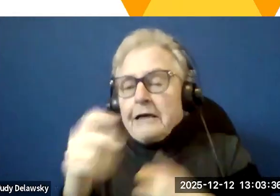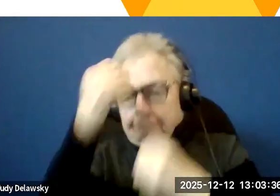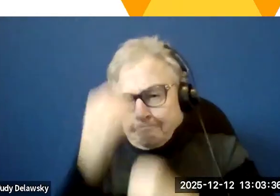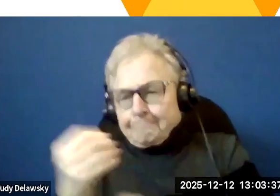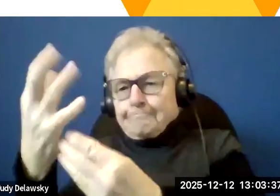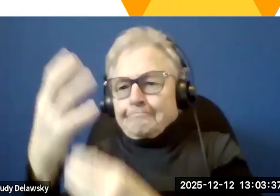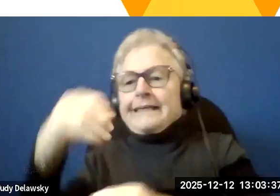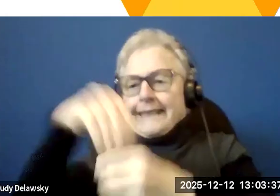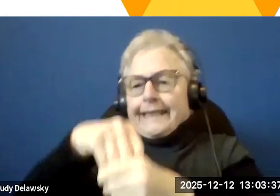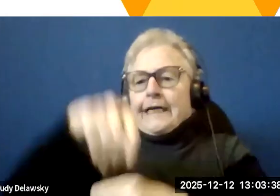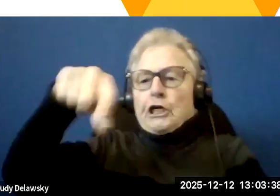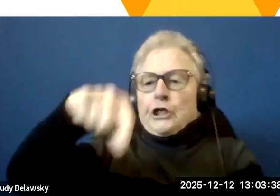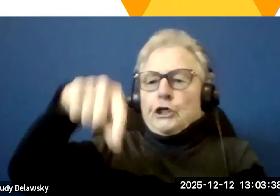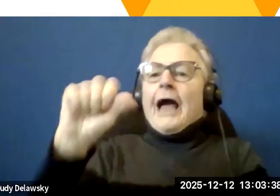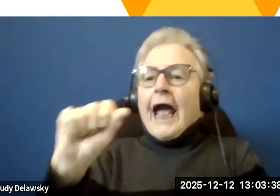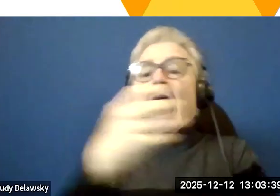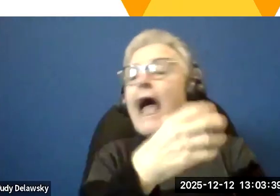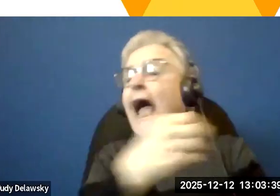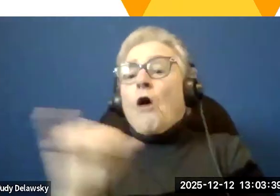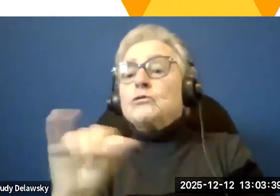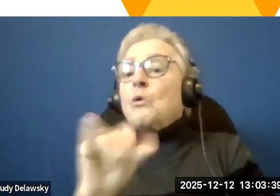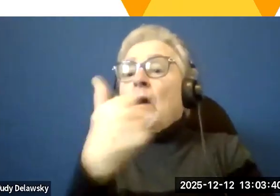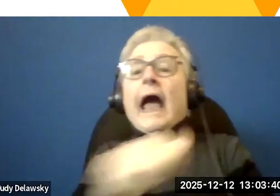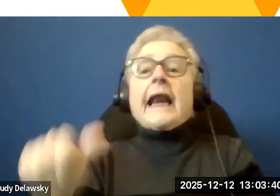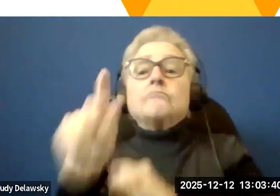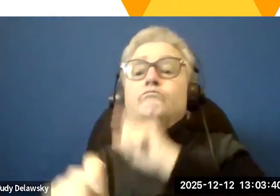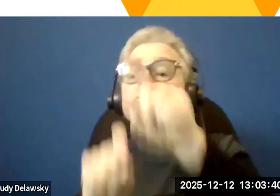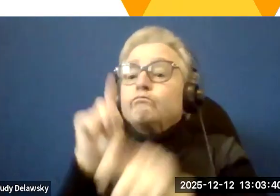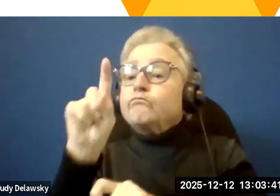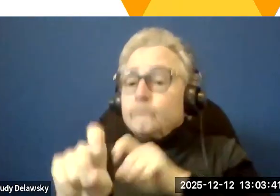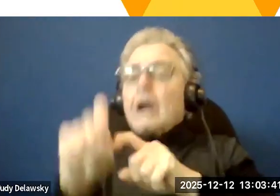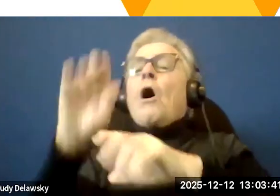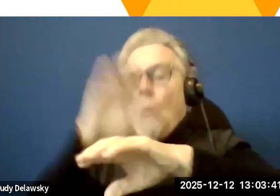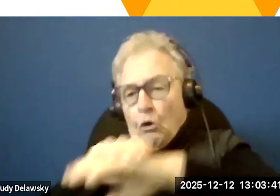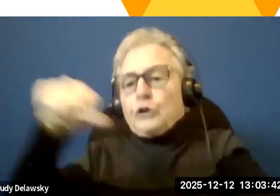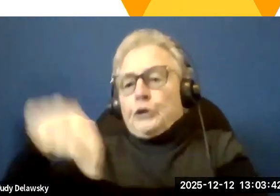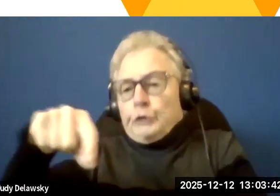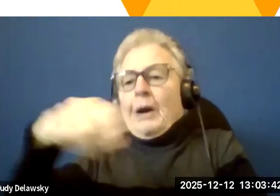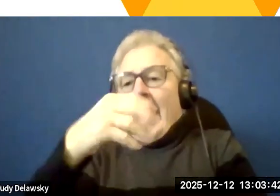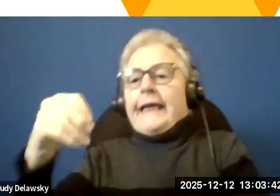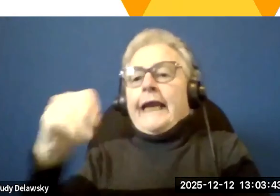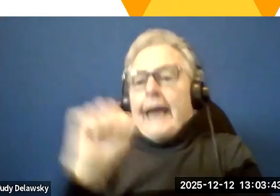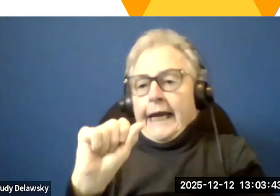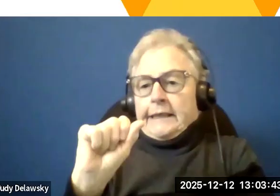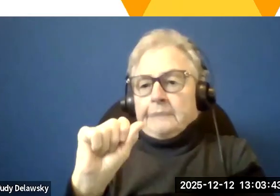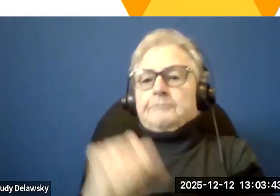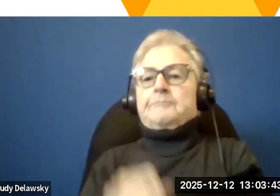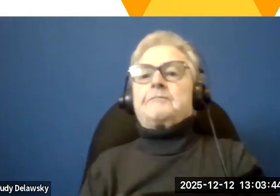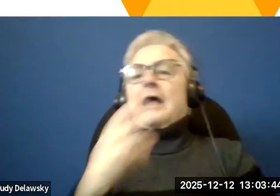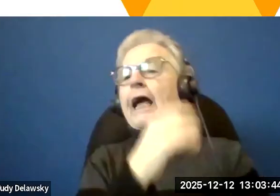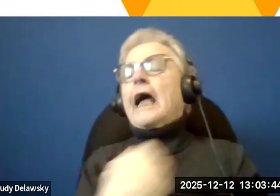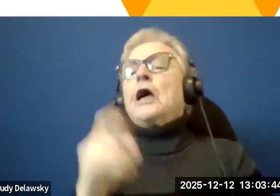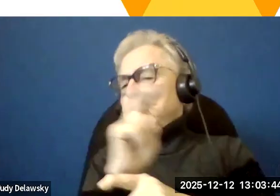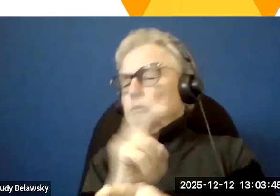your questions in the Q&A as well. Final thing, if you disconnect from our call today, please just use the same link